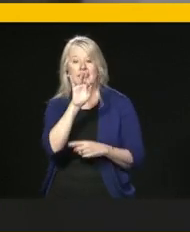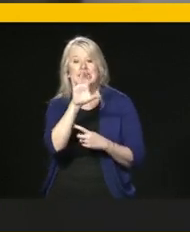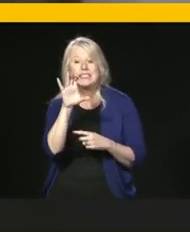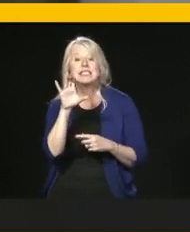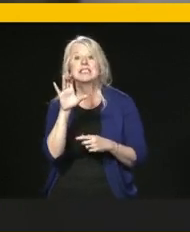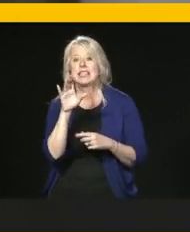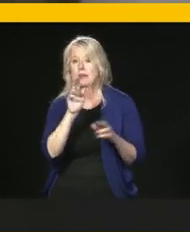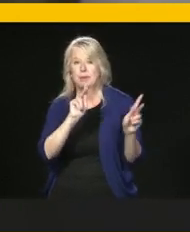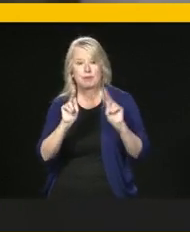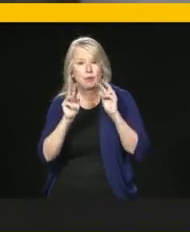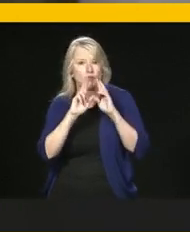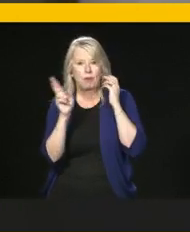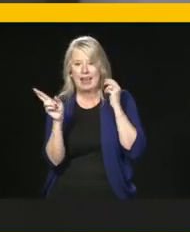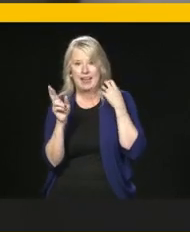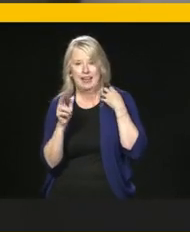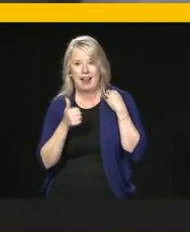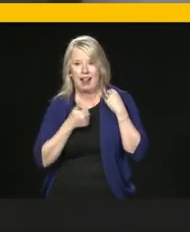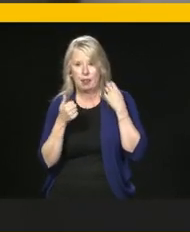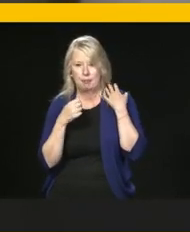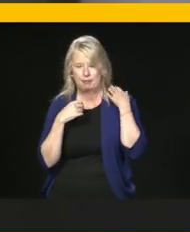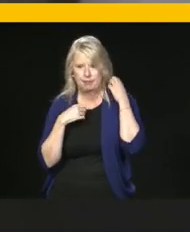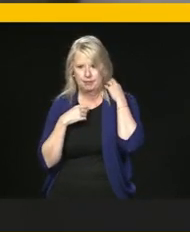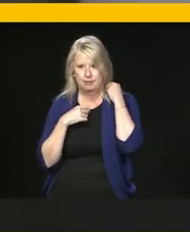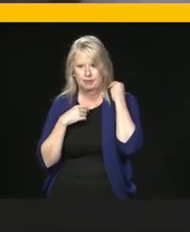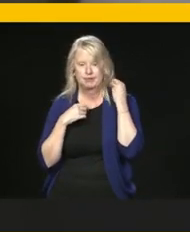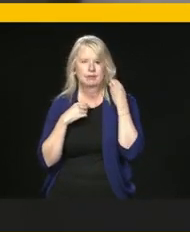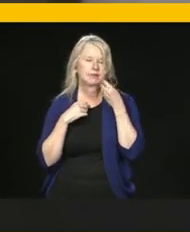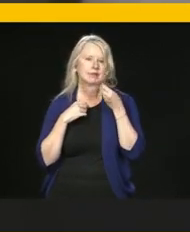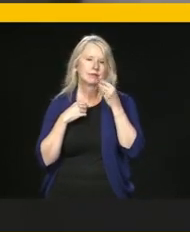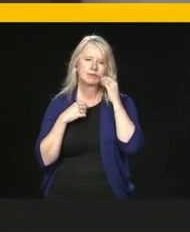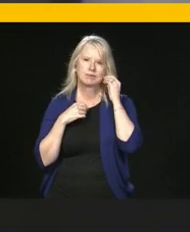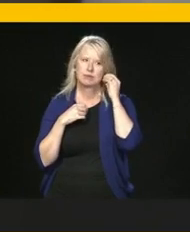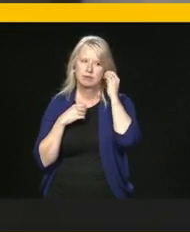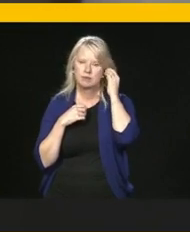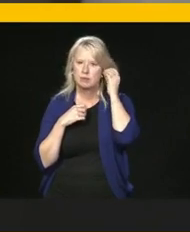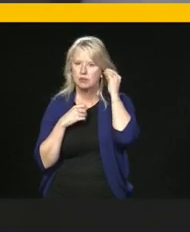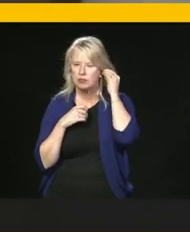le plaisir d'annoncer que finance... I'm pleased to announce that FCC